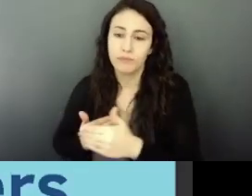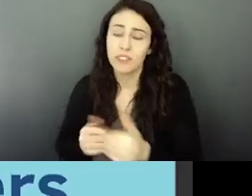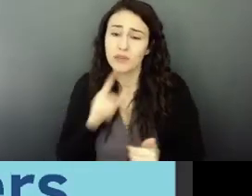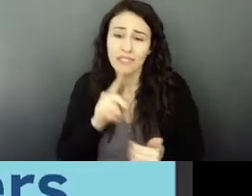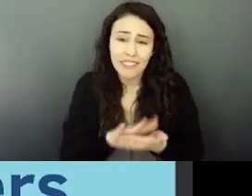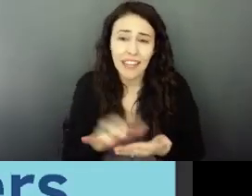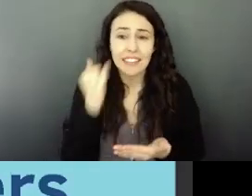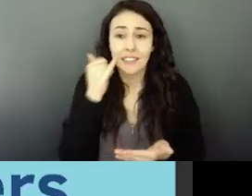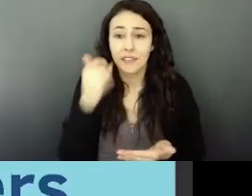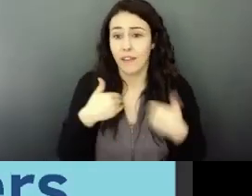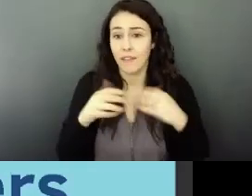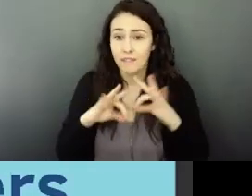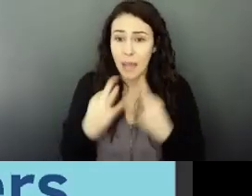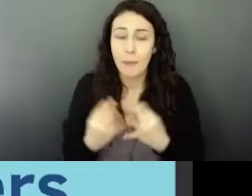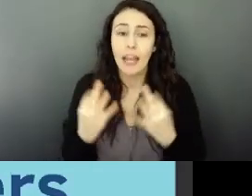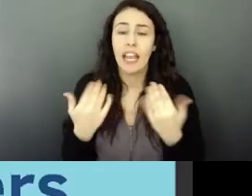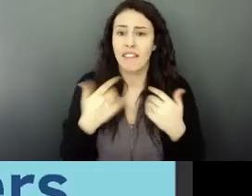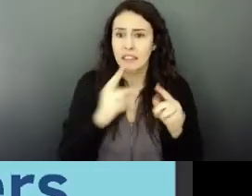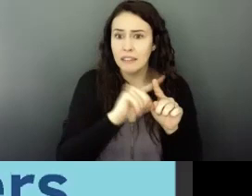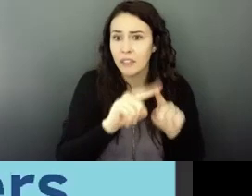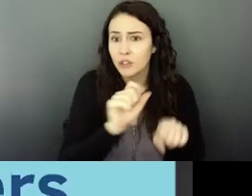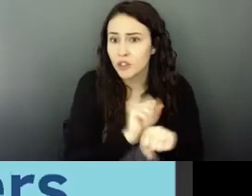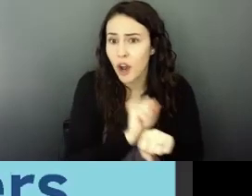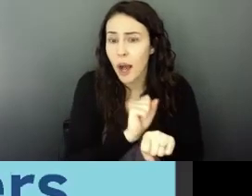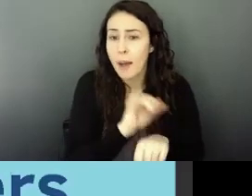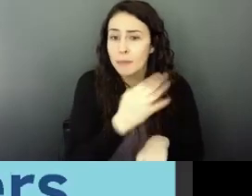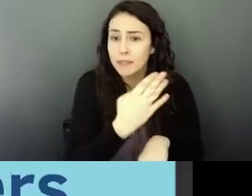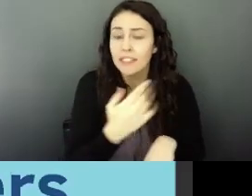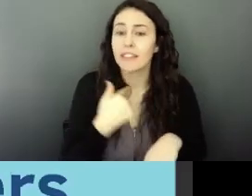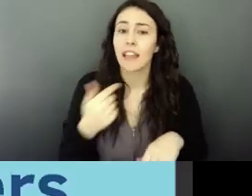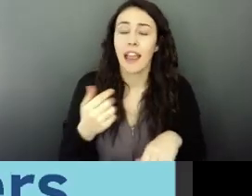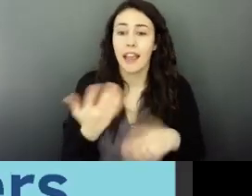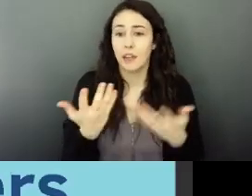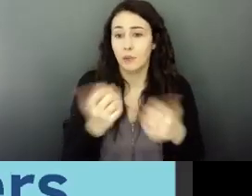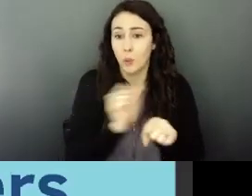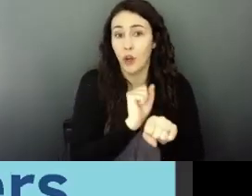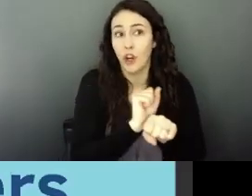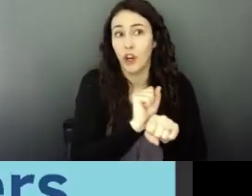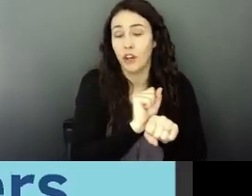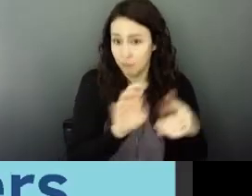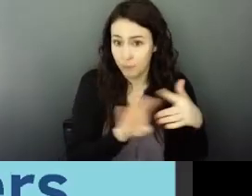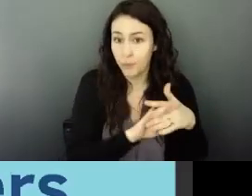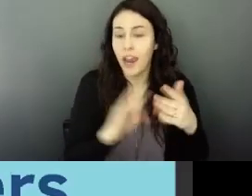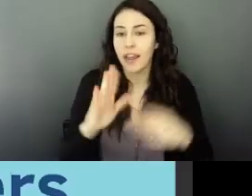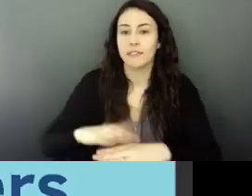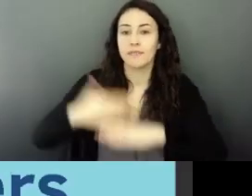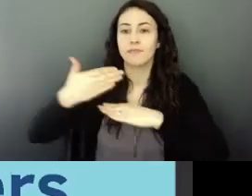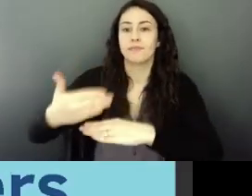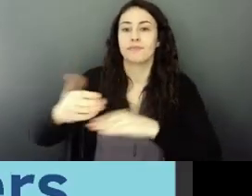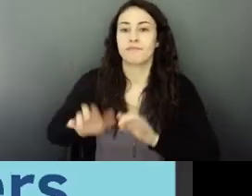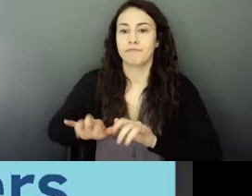you're working multiple jobs, you can open up your computer on your work break. And the beauty